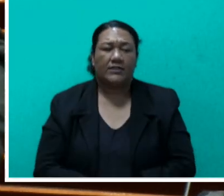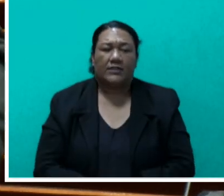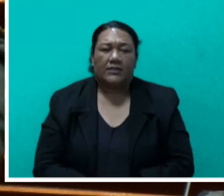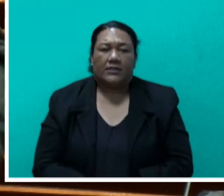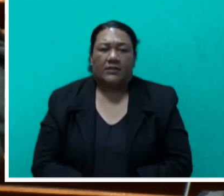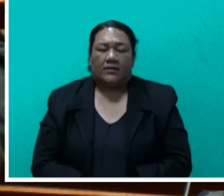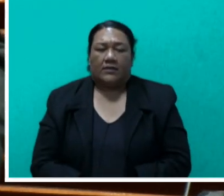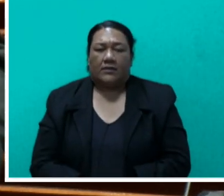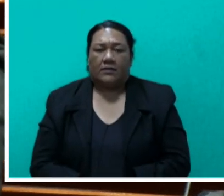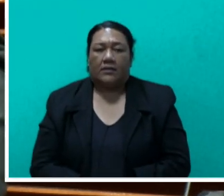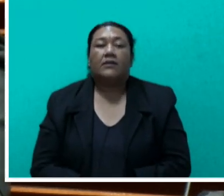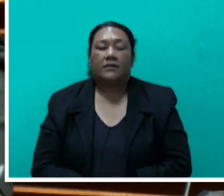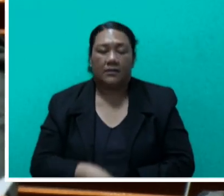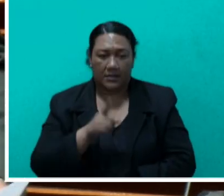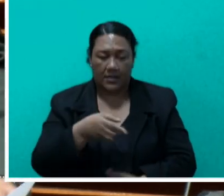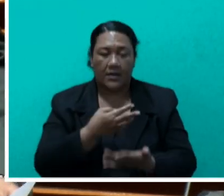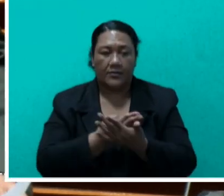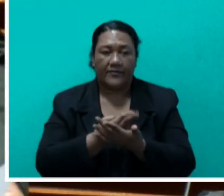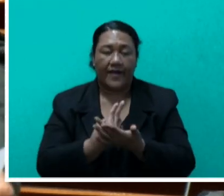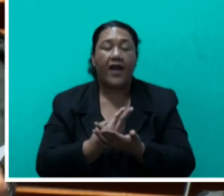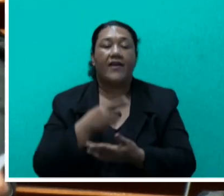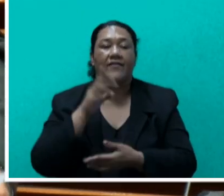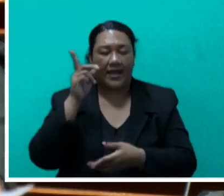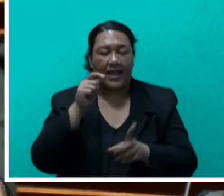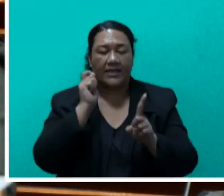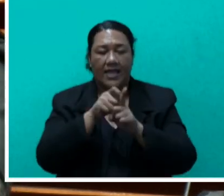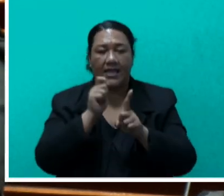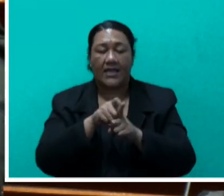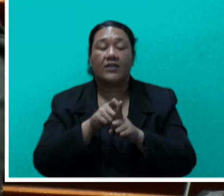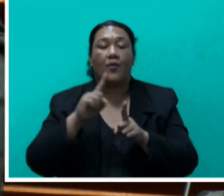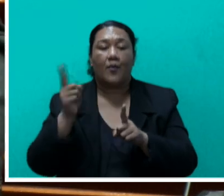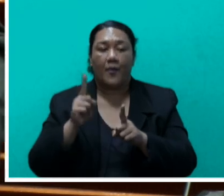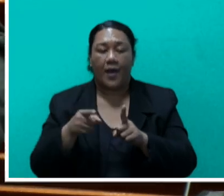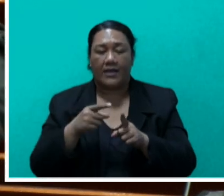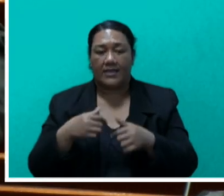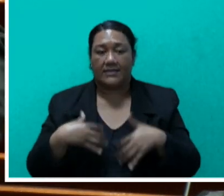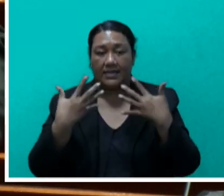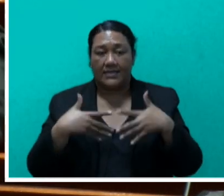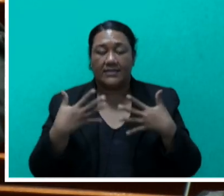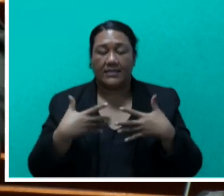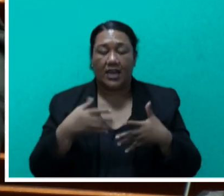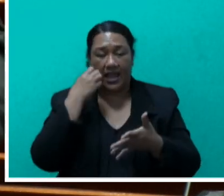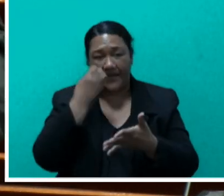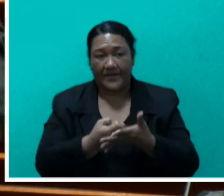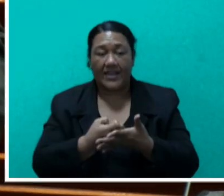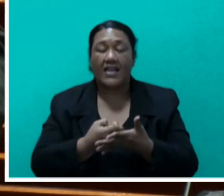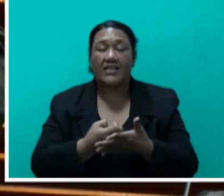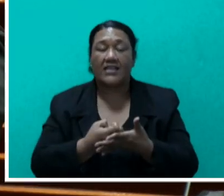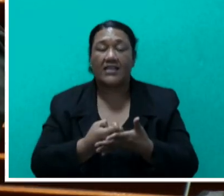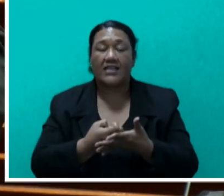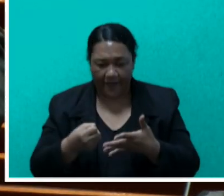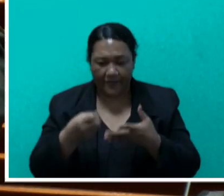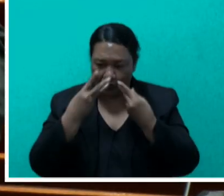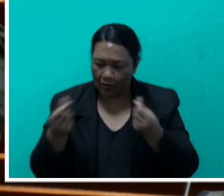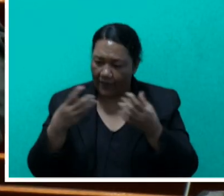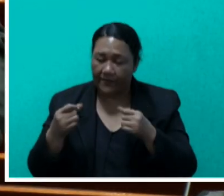that the revived ROI program is focused, targeted, and based on the statistical evidence that can holistically address